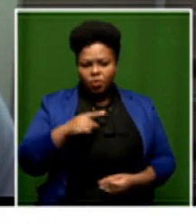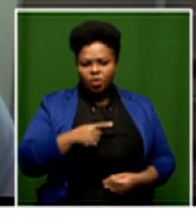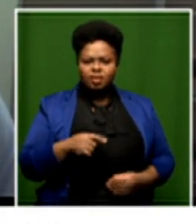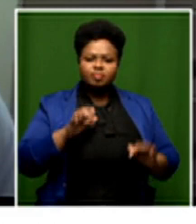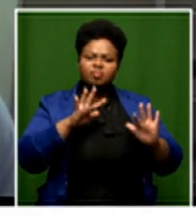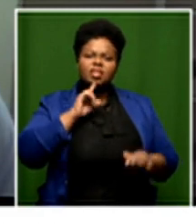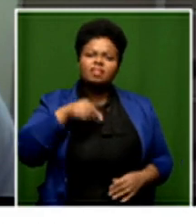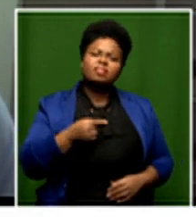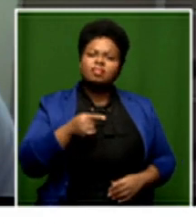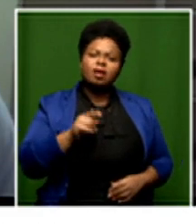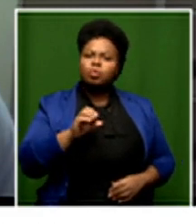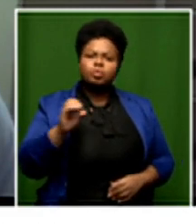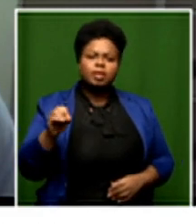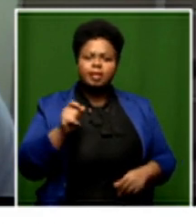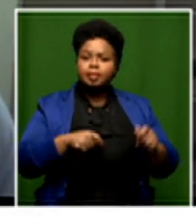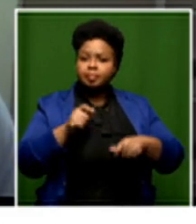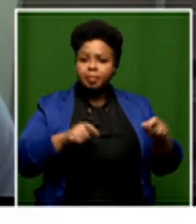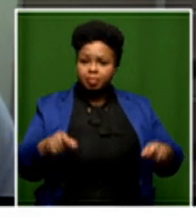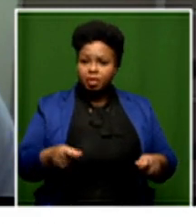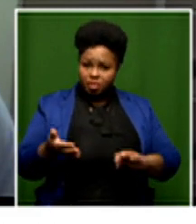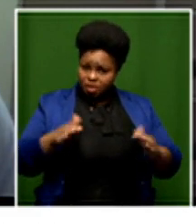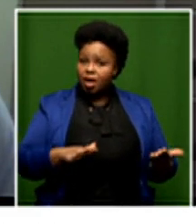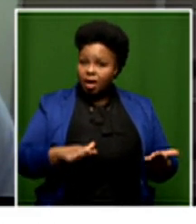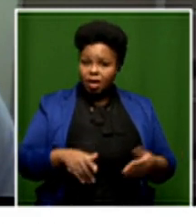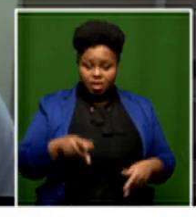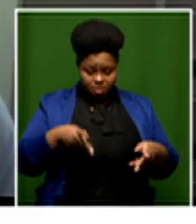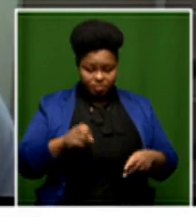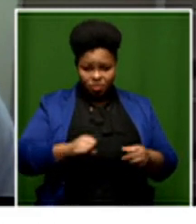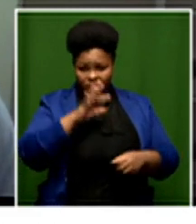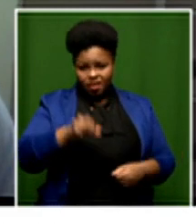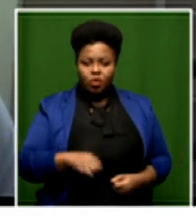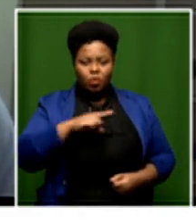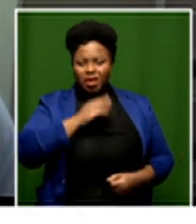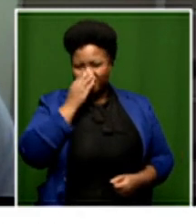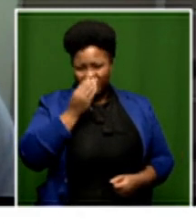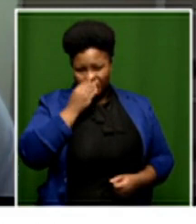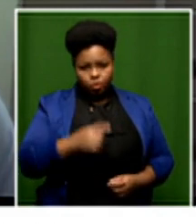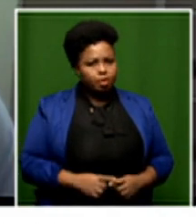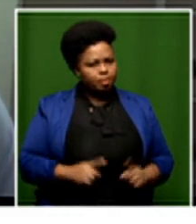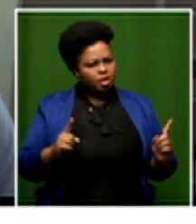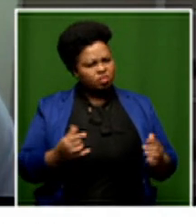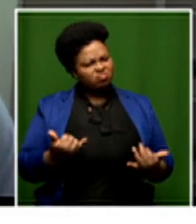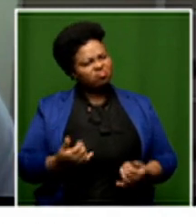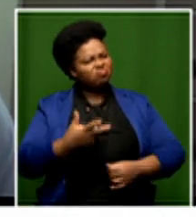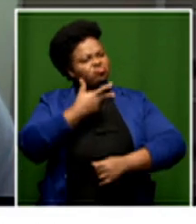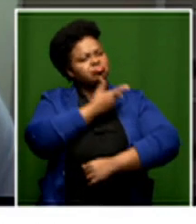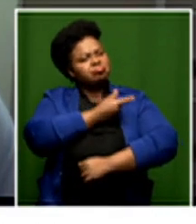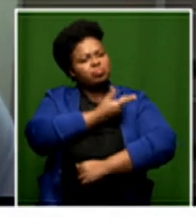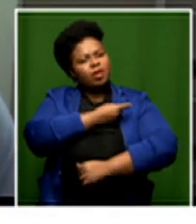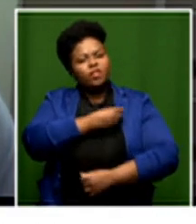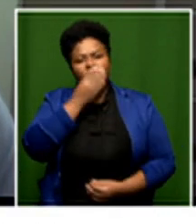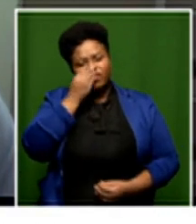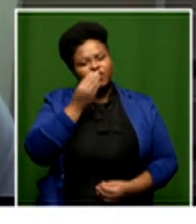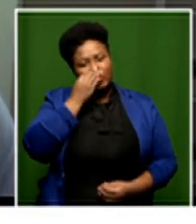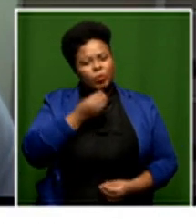approximately 10,000 people die annually from the flu in South Africa. However, when we look at this flu vaccine that we're